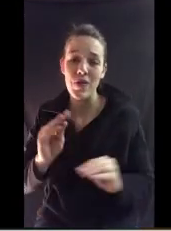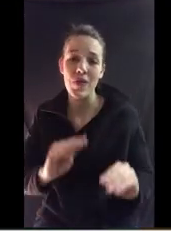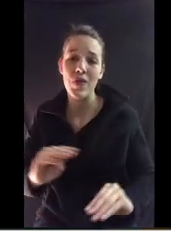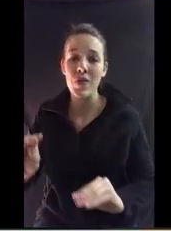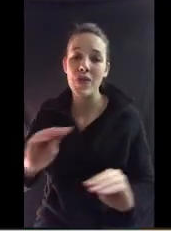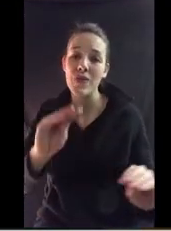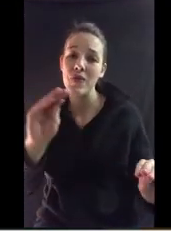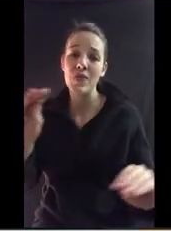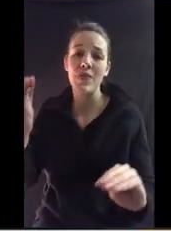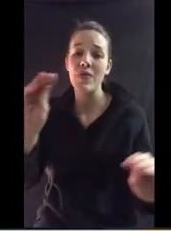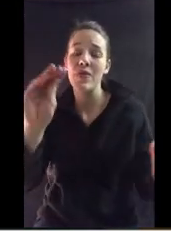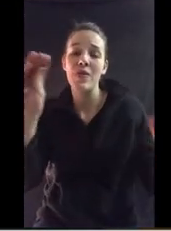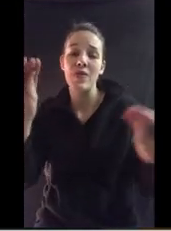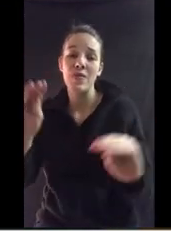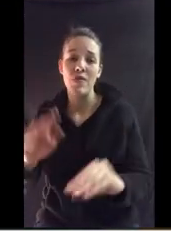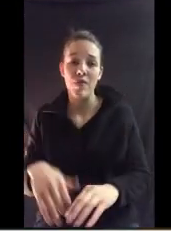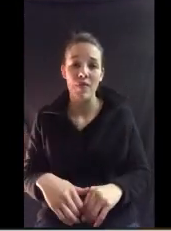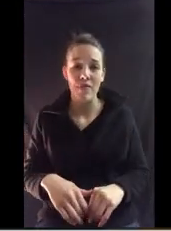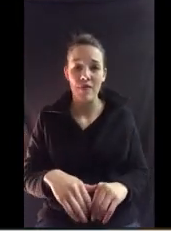its feet and